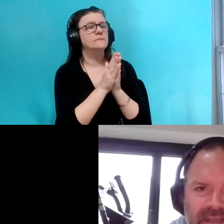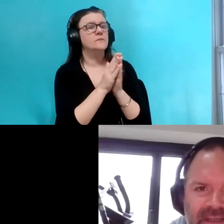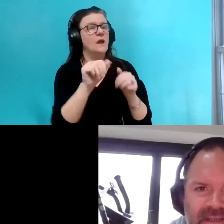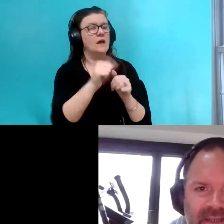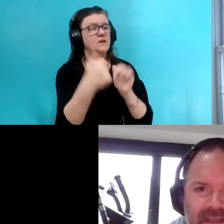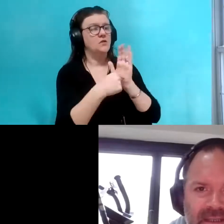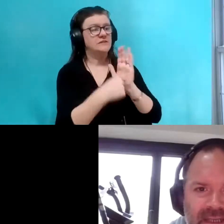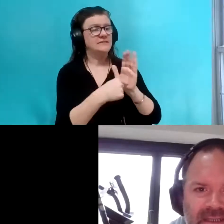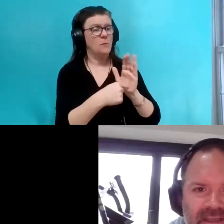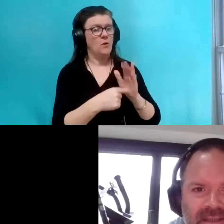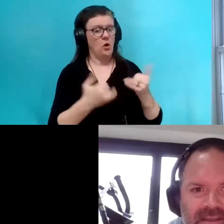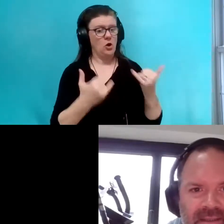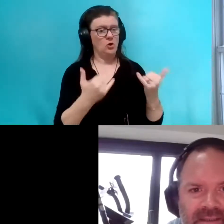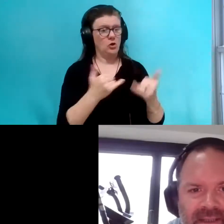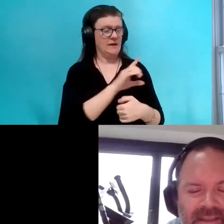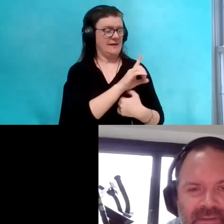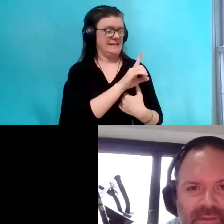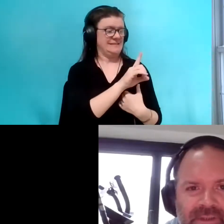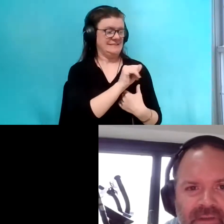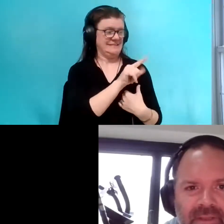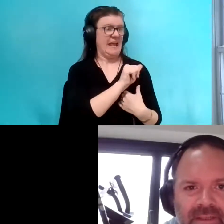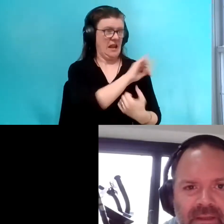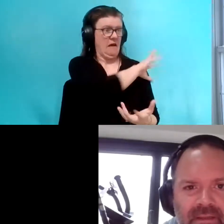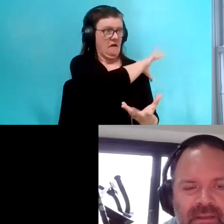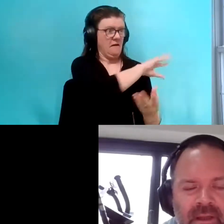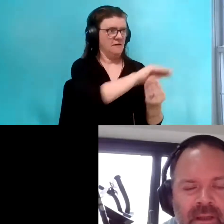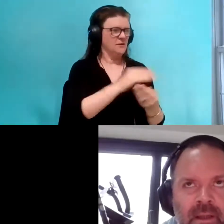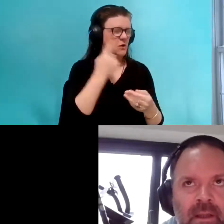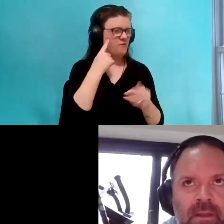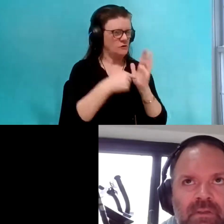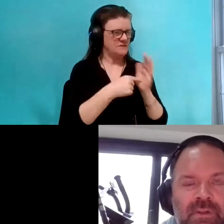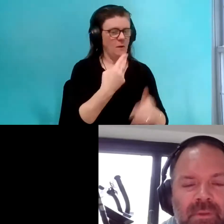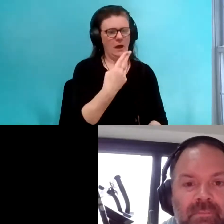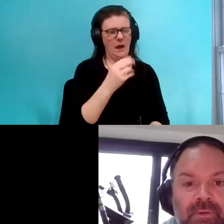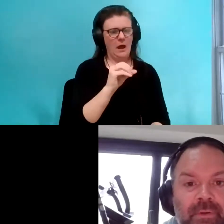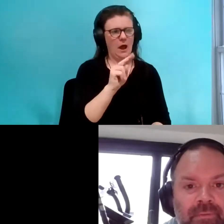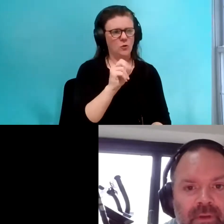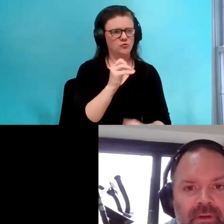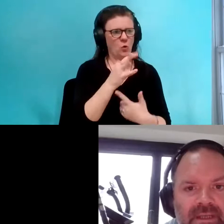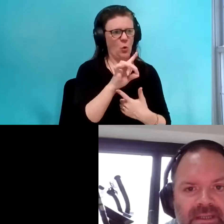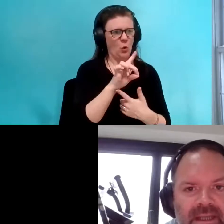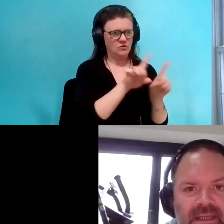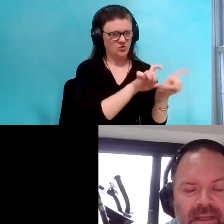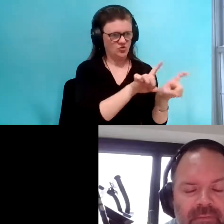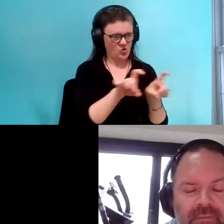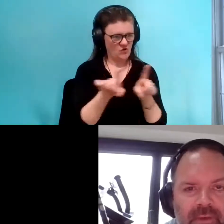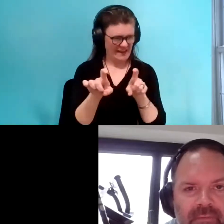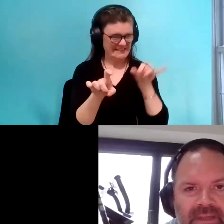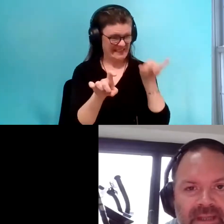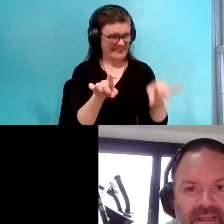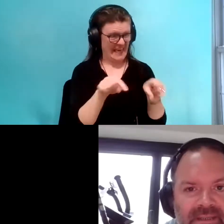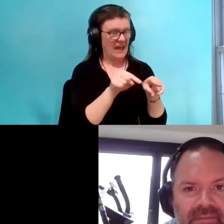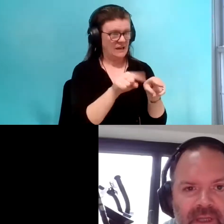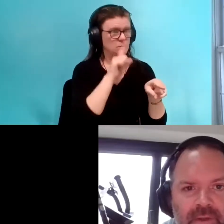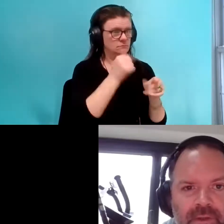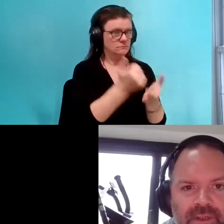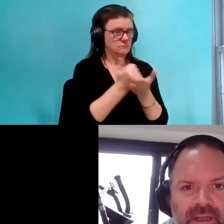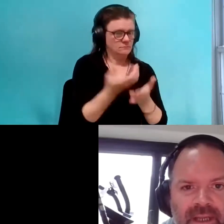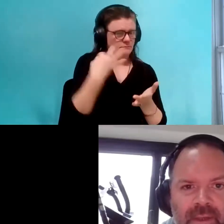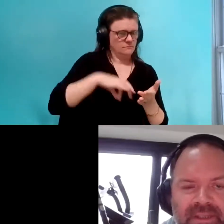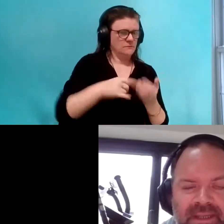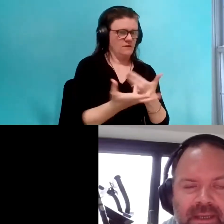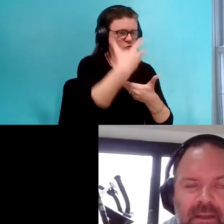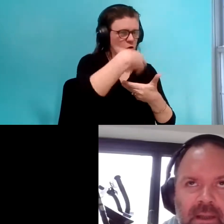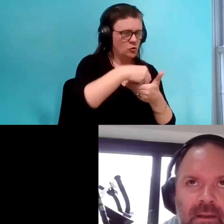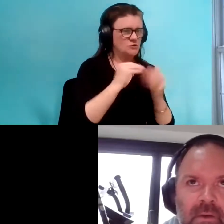using existing data sets, in this case household surveys and others, to improve our understanding of the status of inclusion